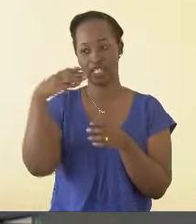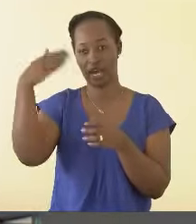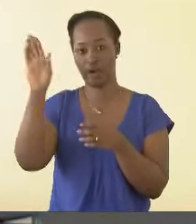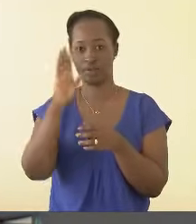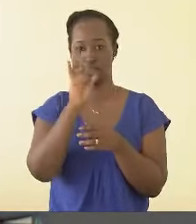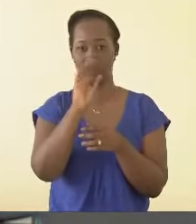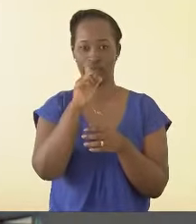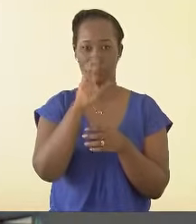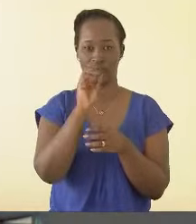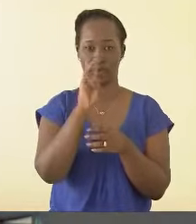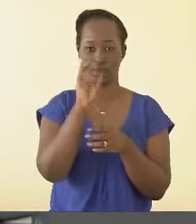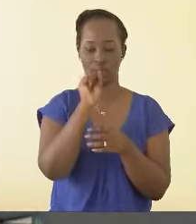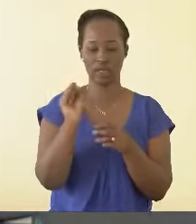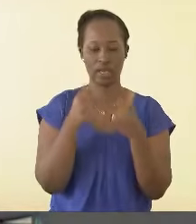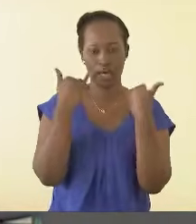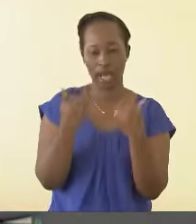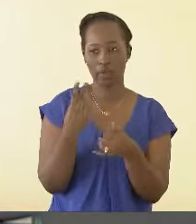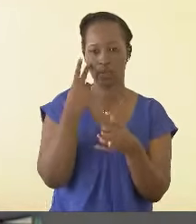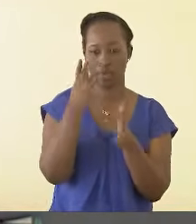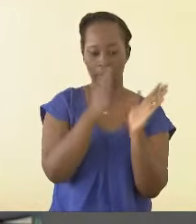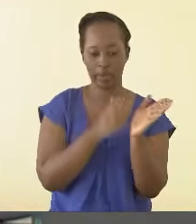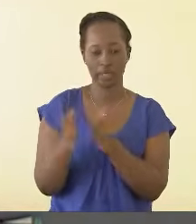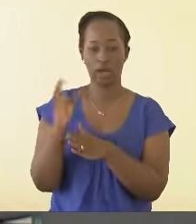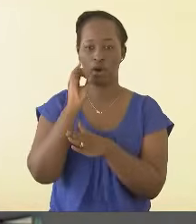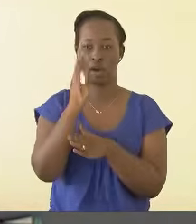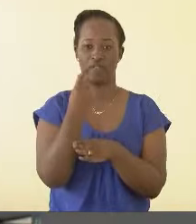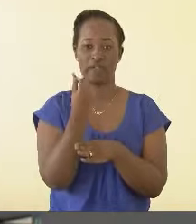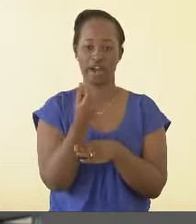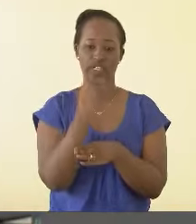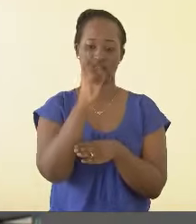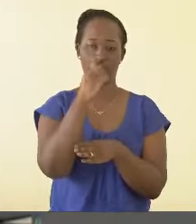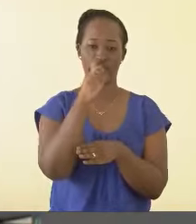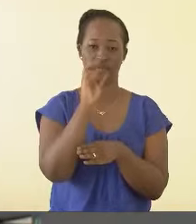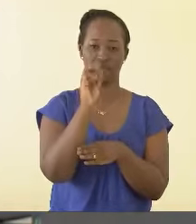at the preparation of a cash flow statement, how it is prepared,